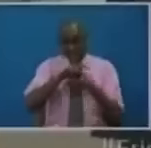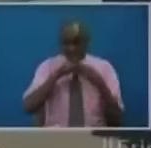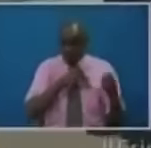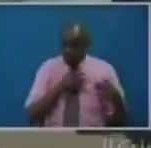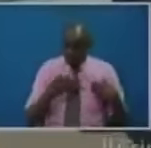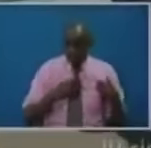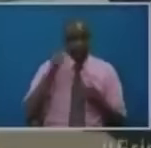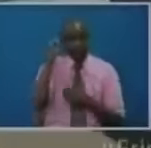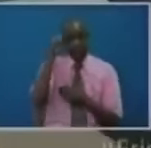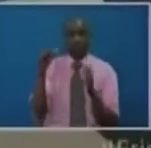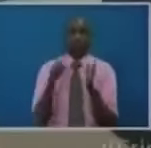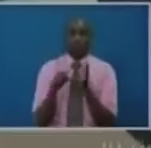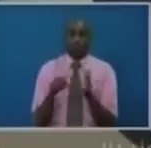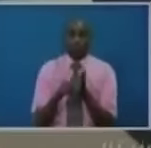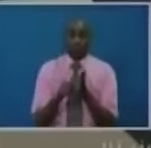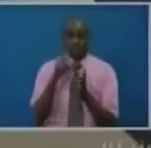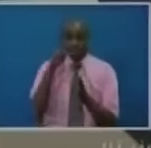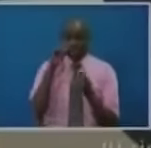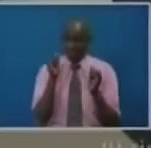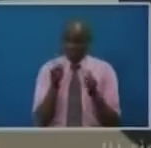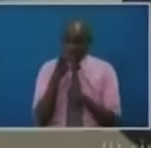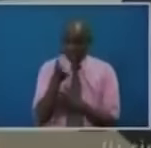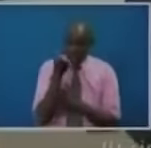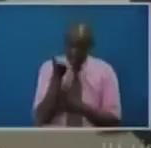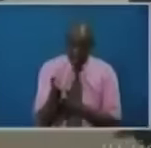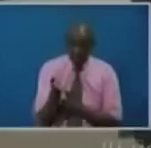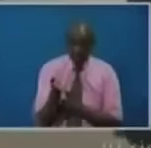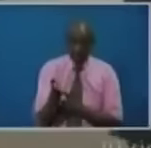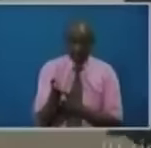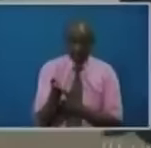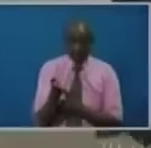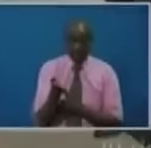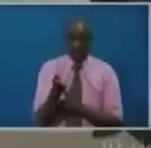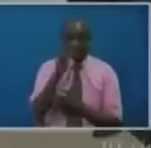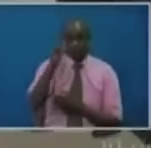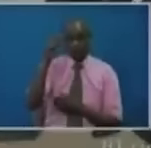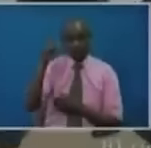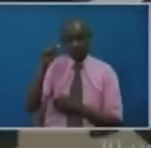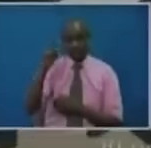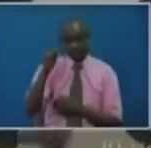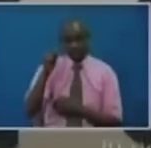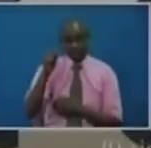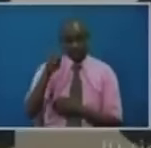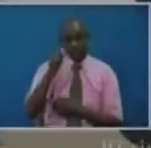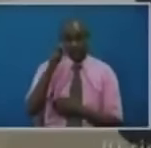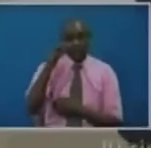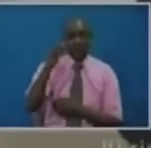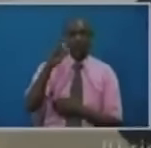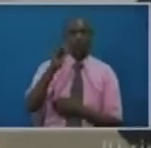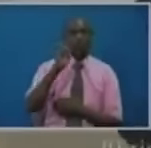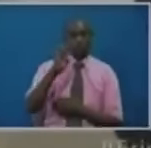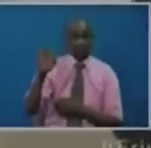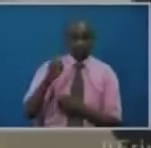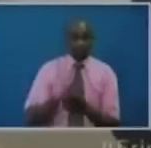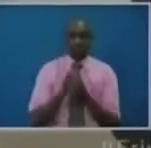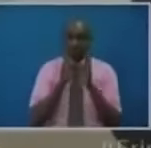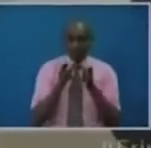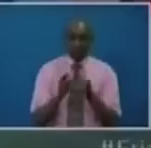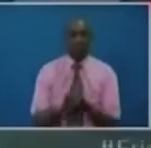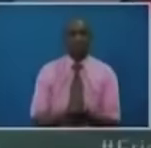political crisis here. For KTN News in Bujumbura, I'm Eugene Anangwe